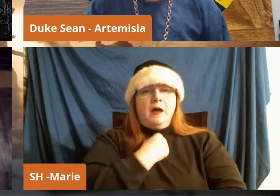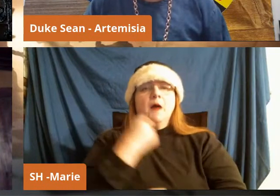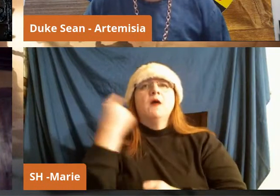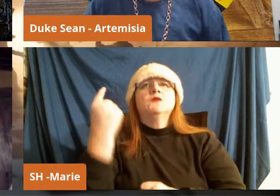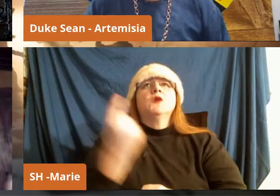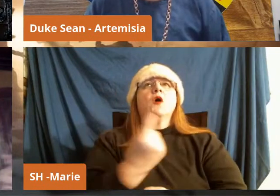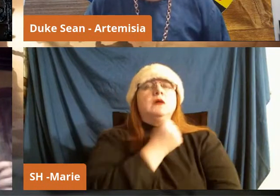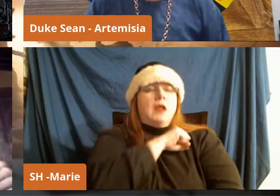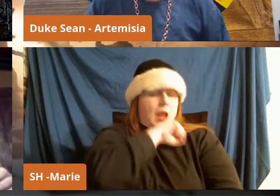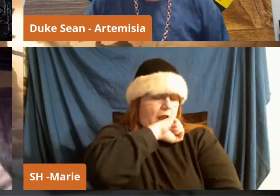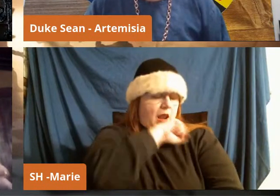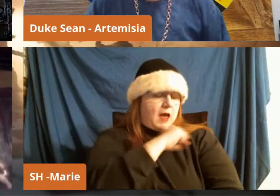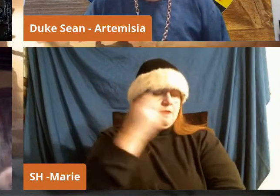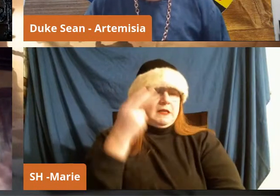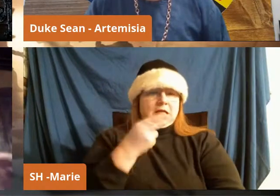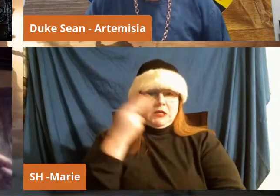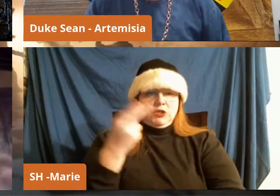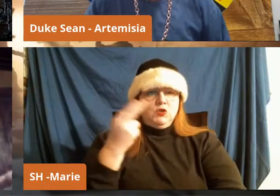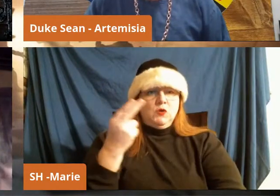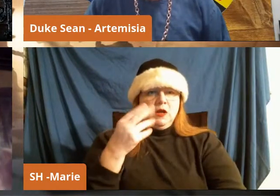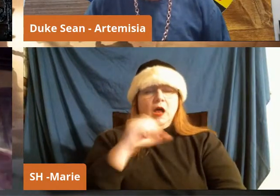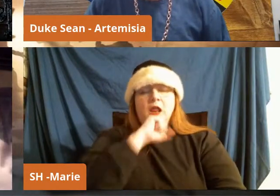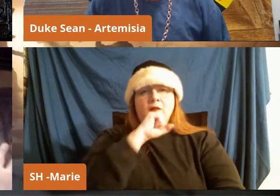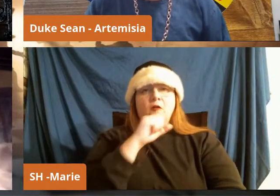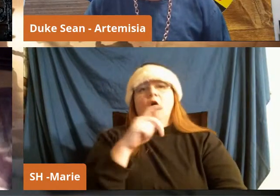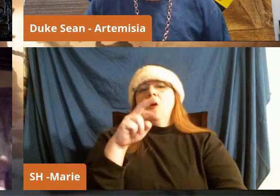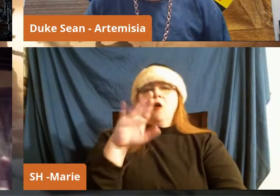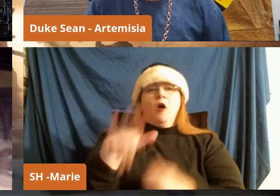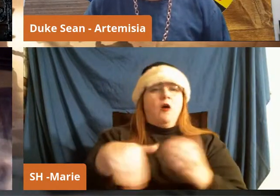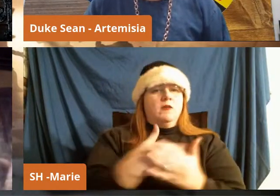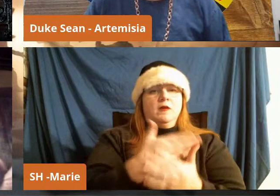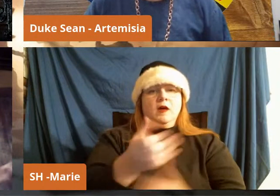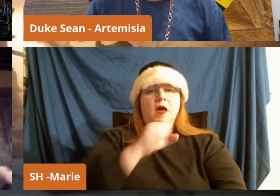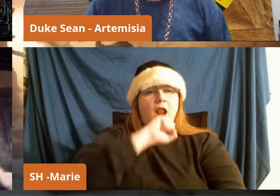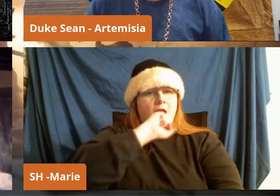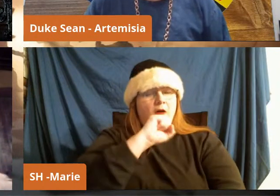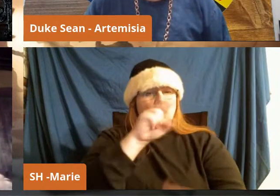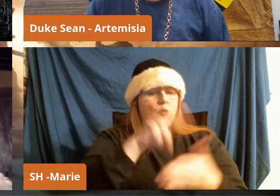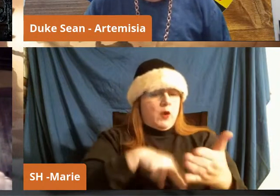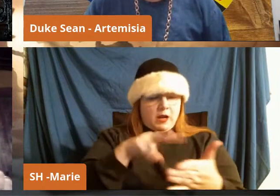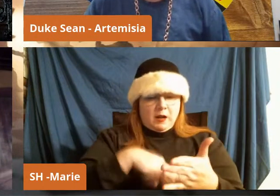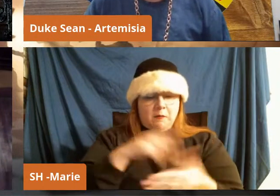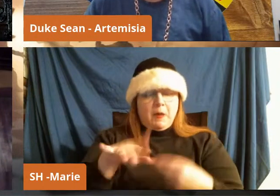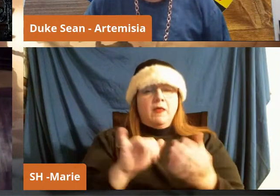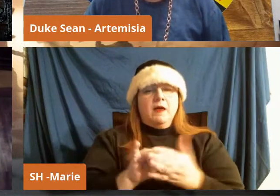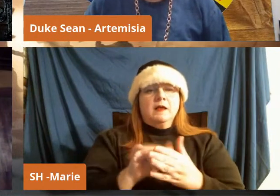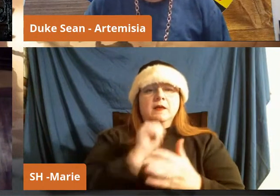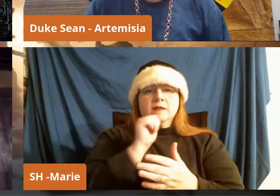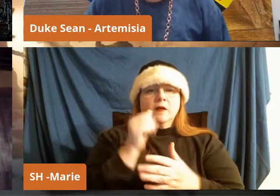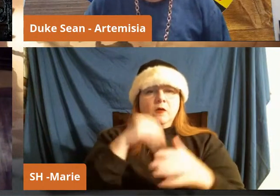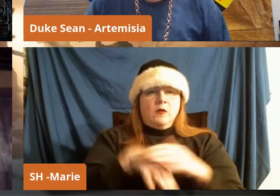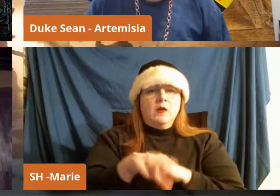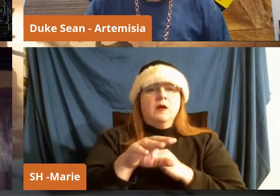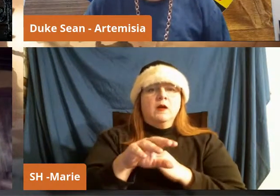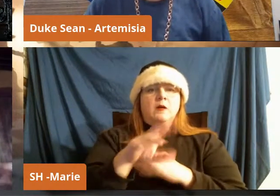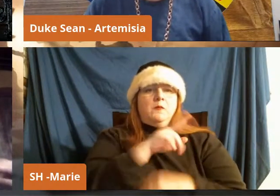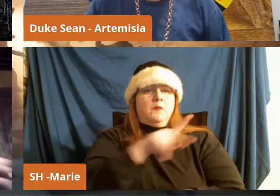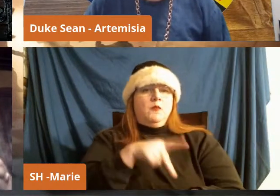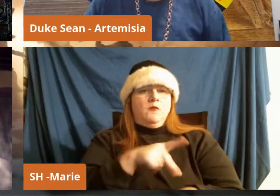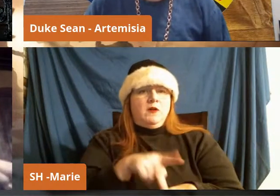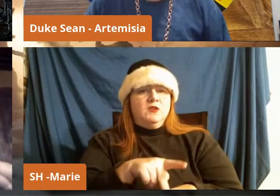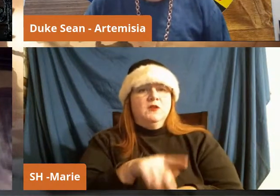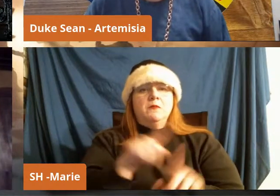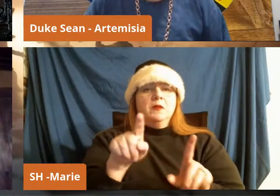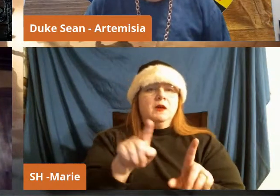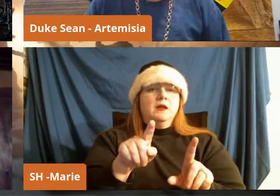buff as a kid. I loved history, archaeology, all that stuff. I just loved reading about it. It's not what I went into professionally, but